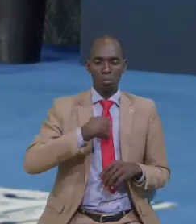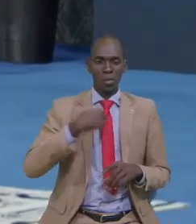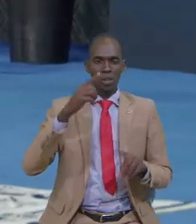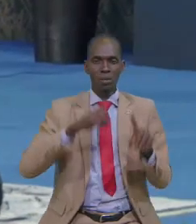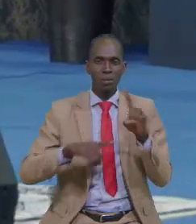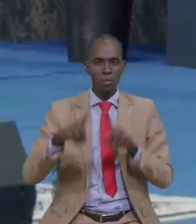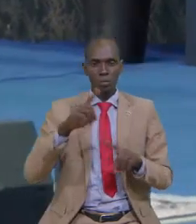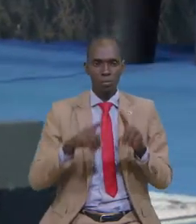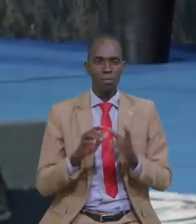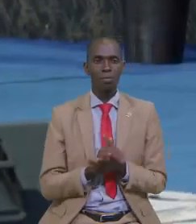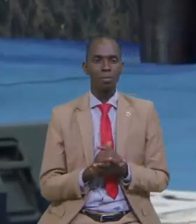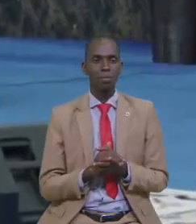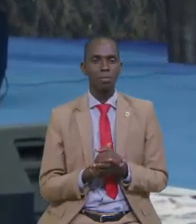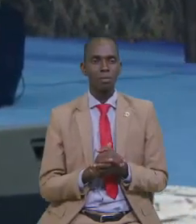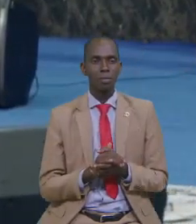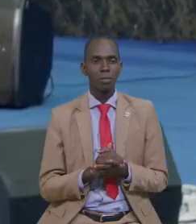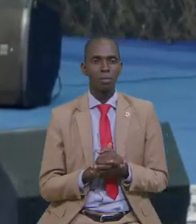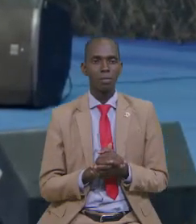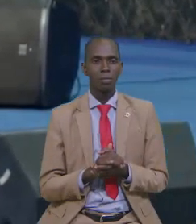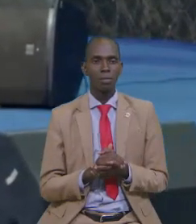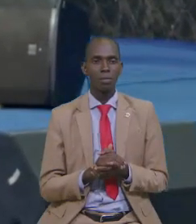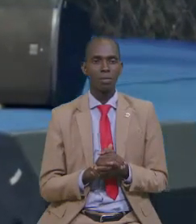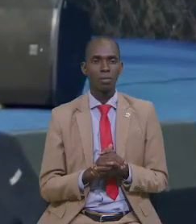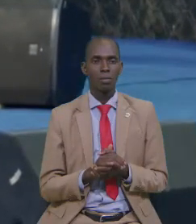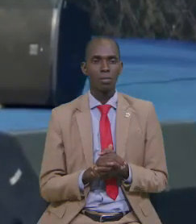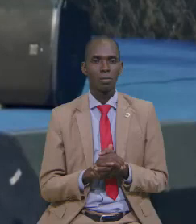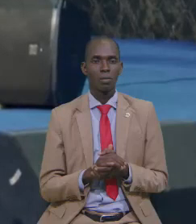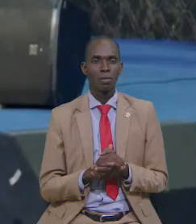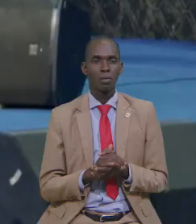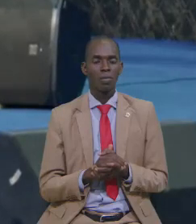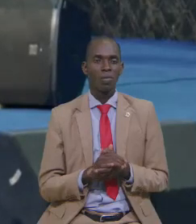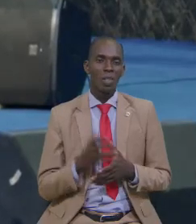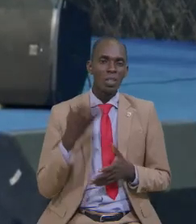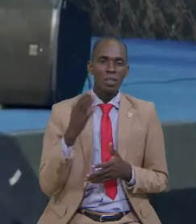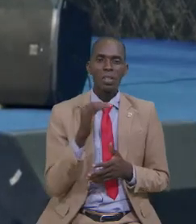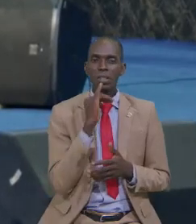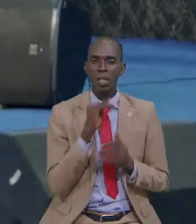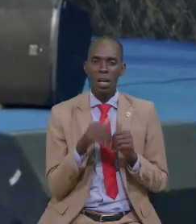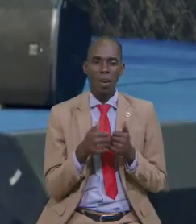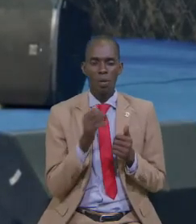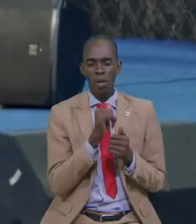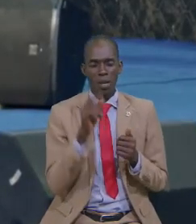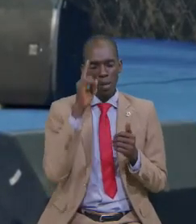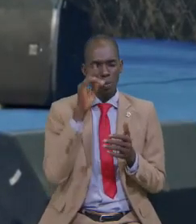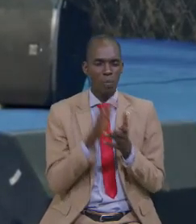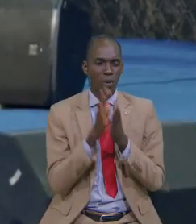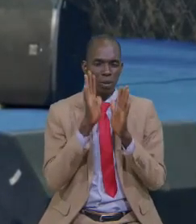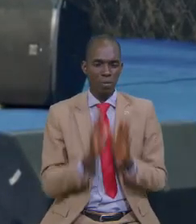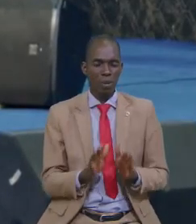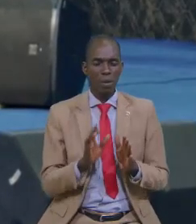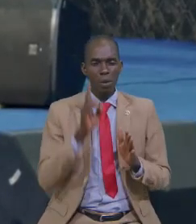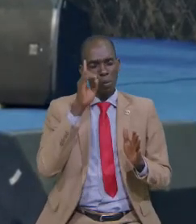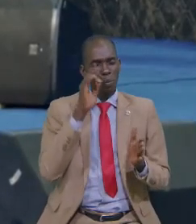You know, there is how a person who is delivered, how he behaves, how